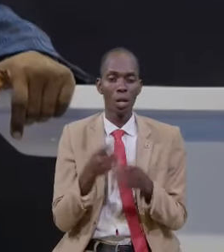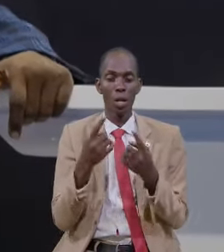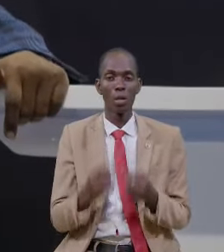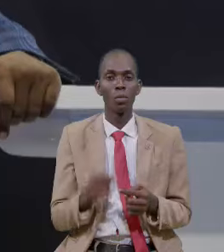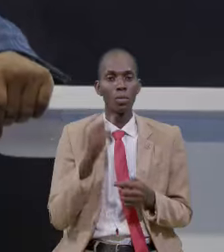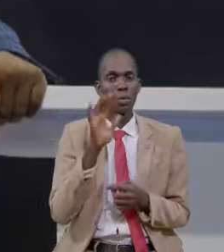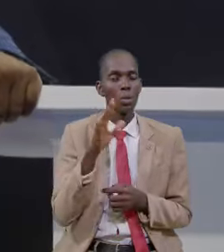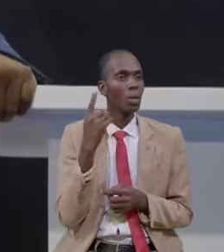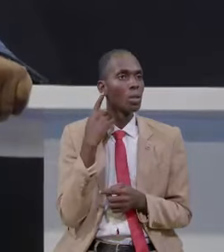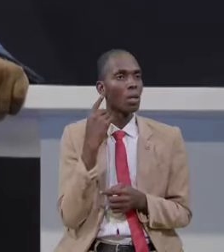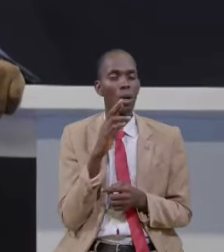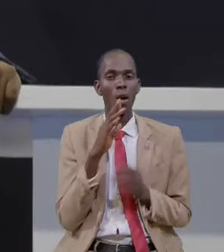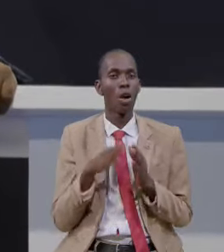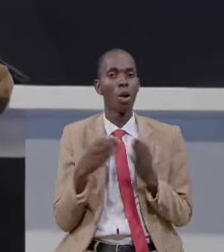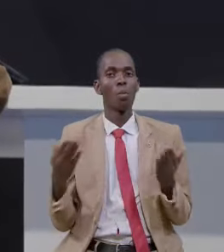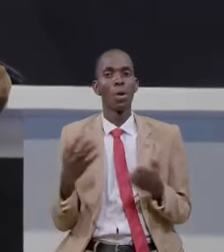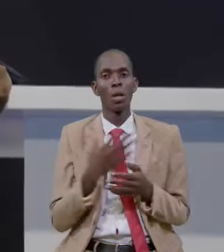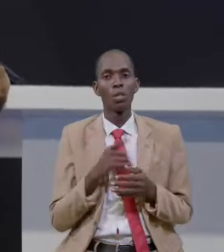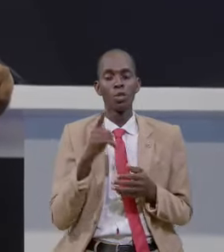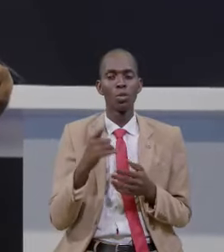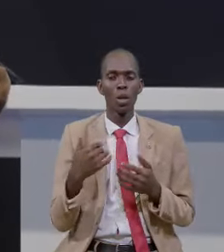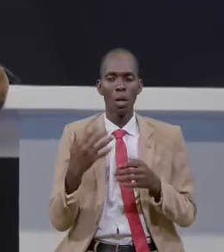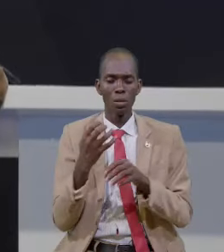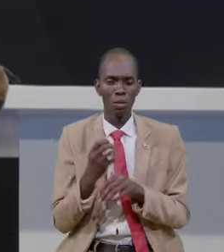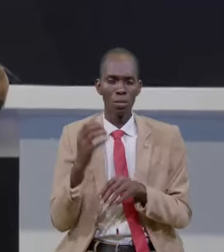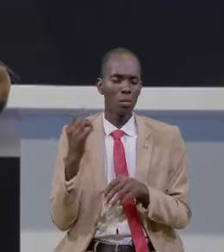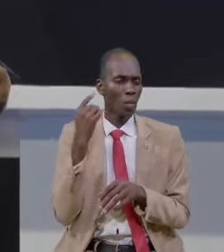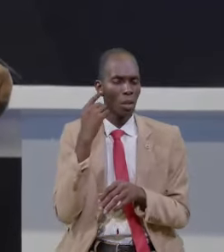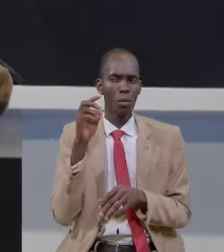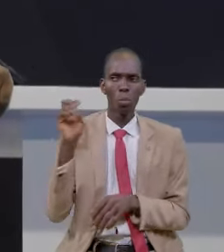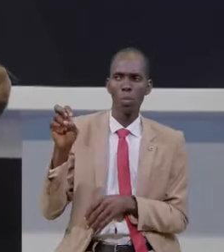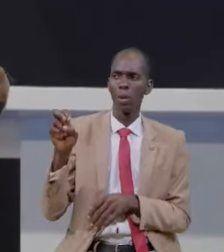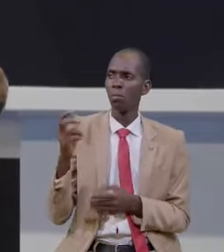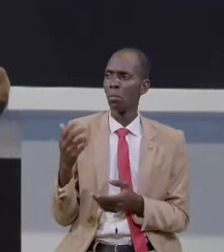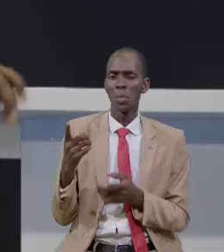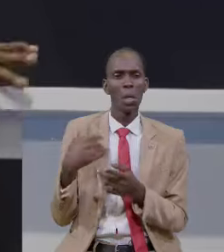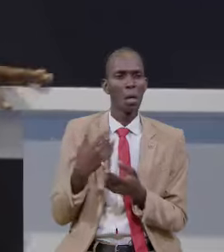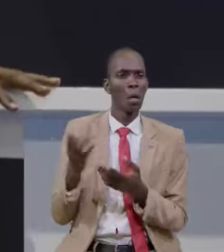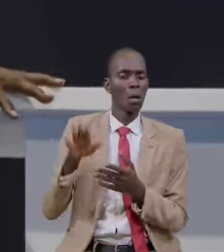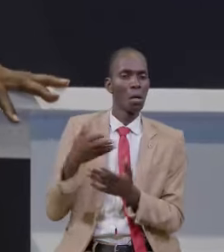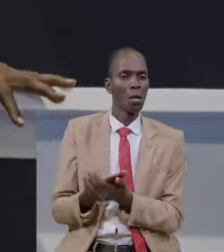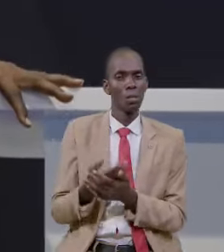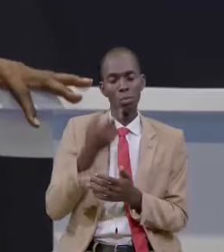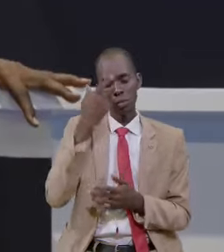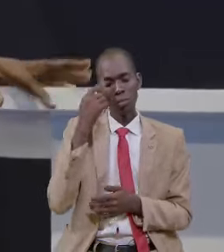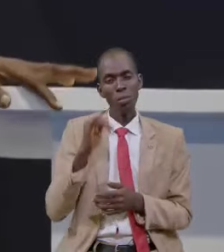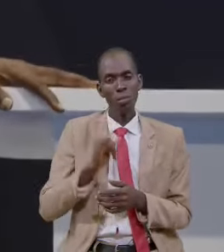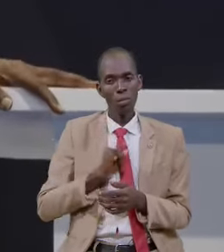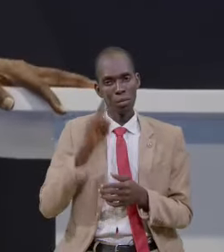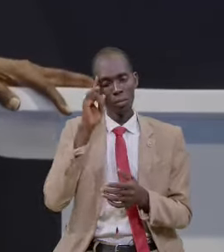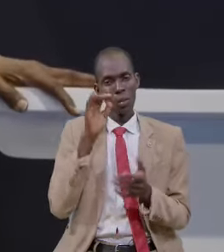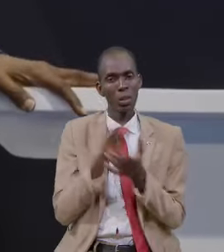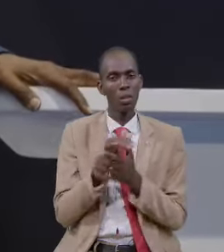are open and you have a knock at the door. He has come, because I trust him. What